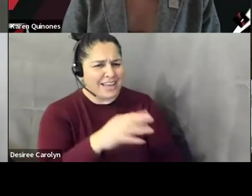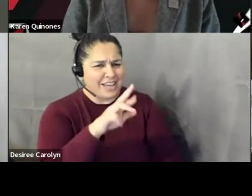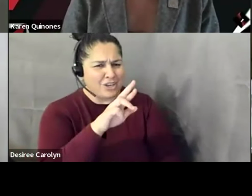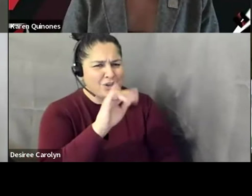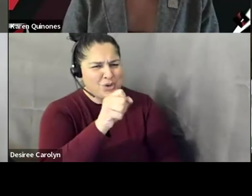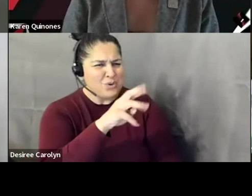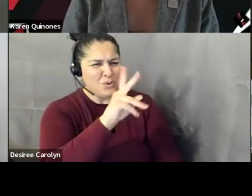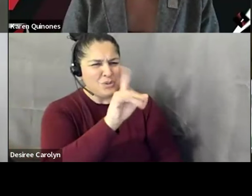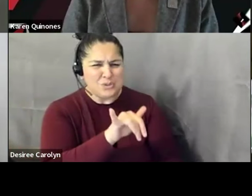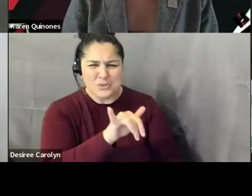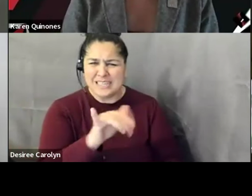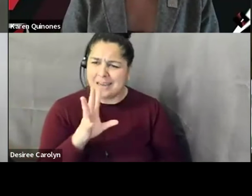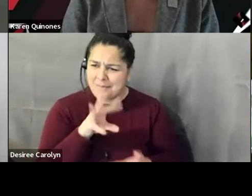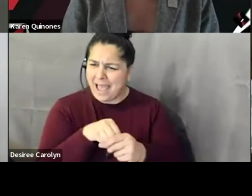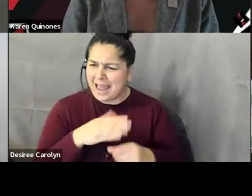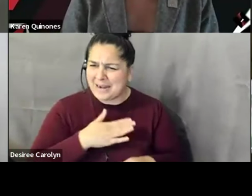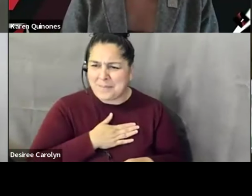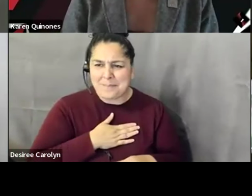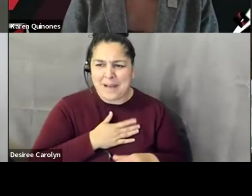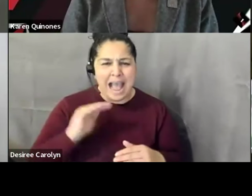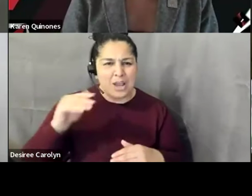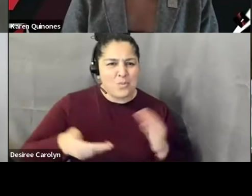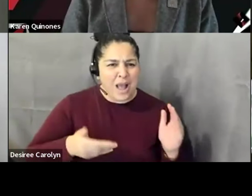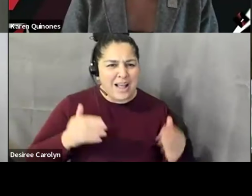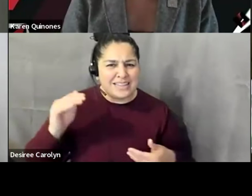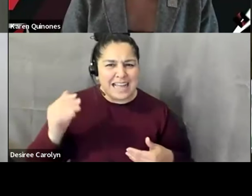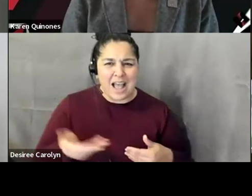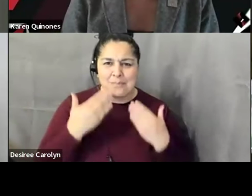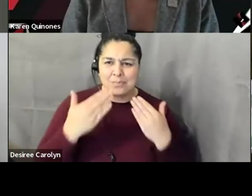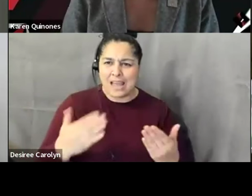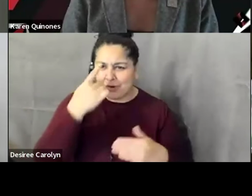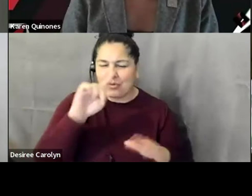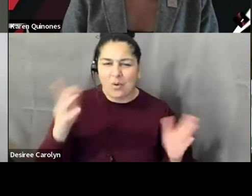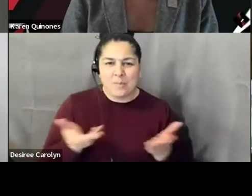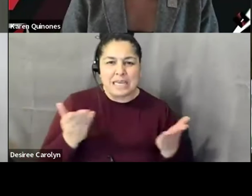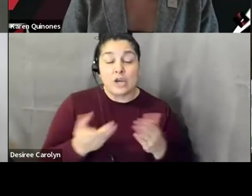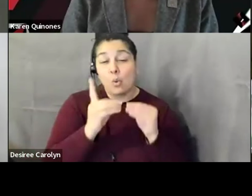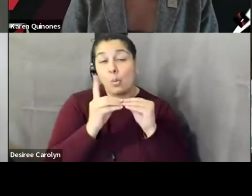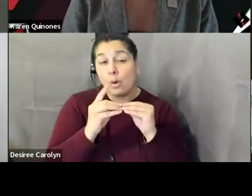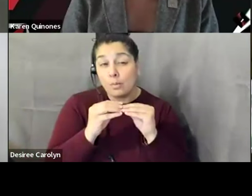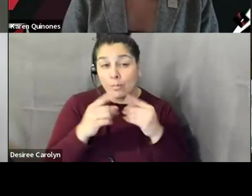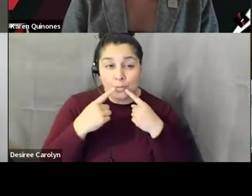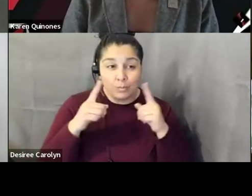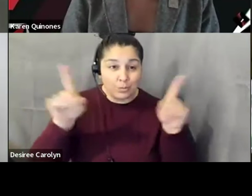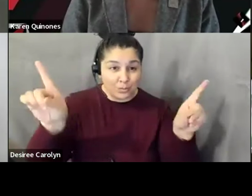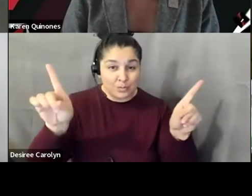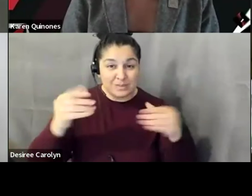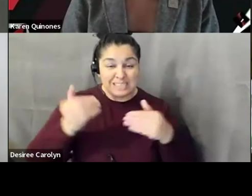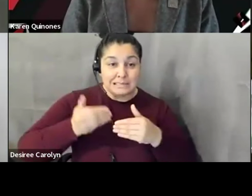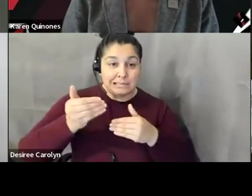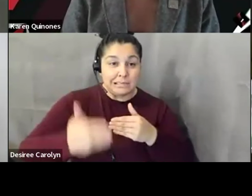And let me add my welcome. Thank you all for, for attending. One further announcement. Our